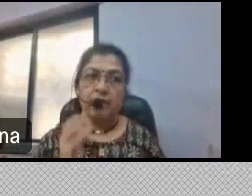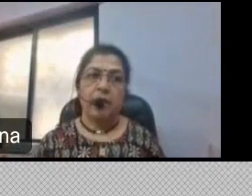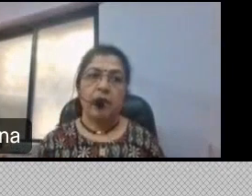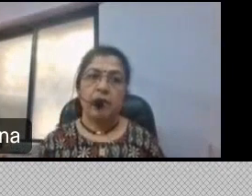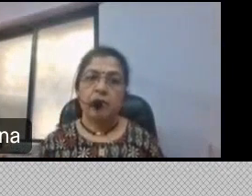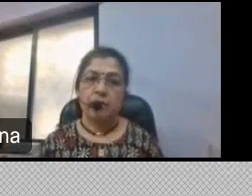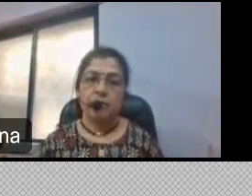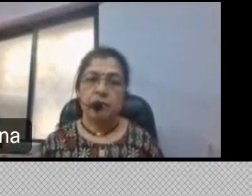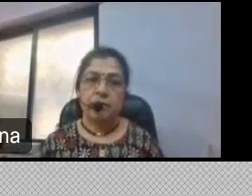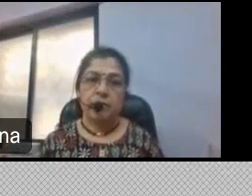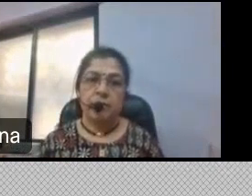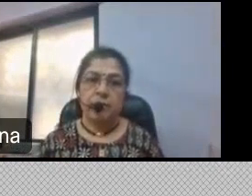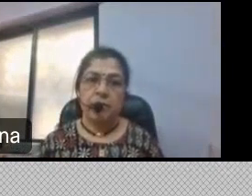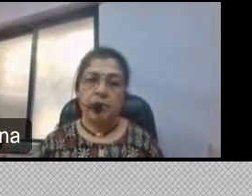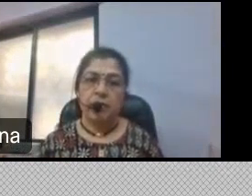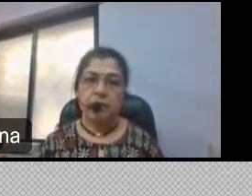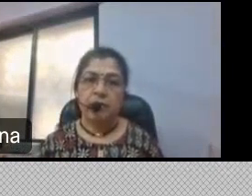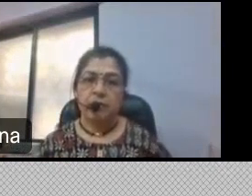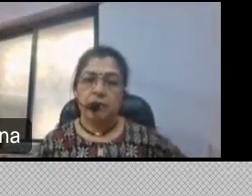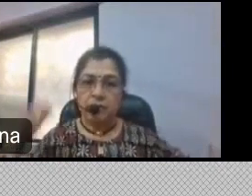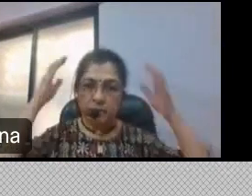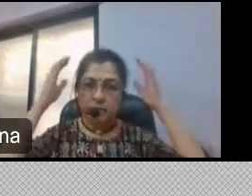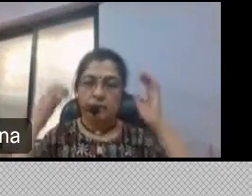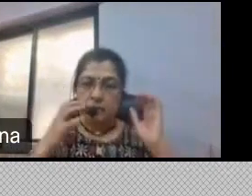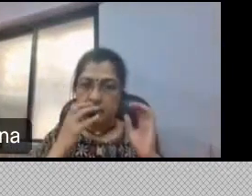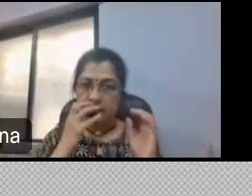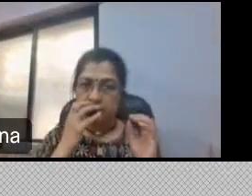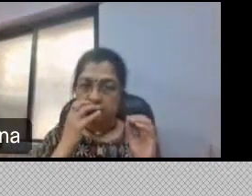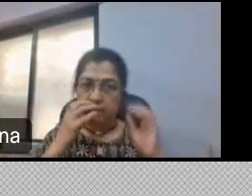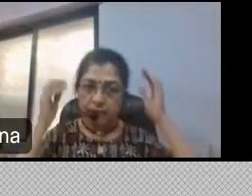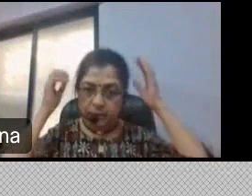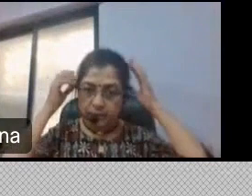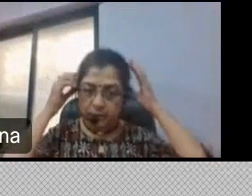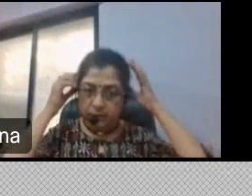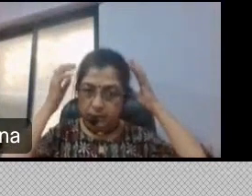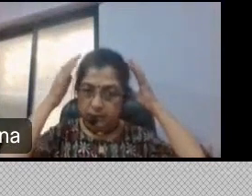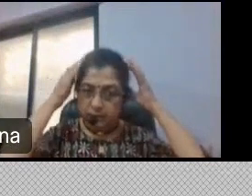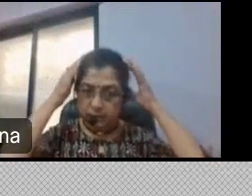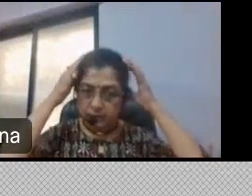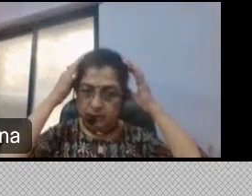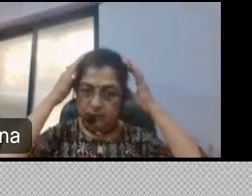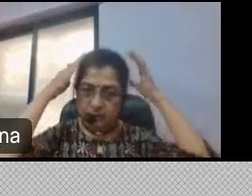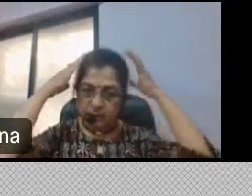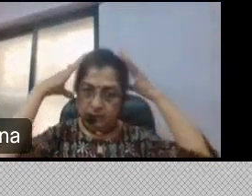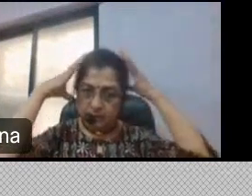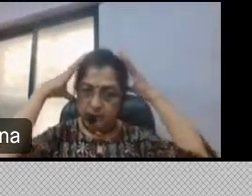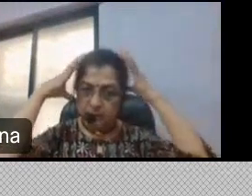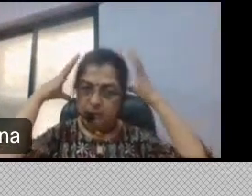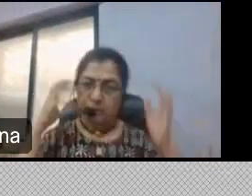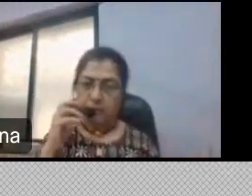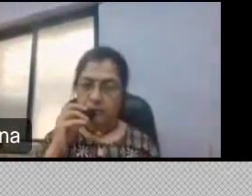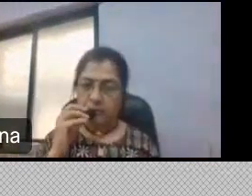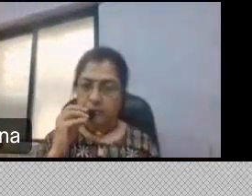as probability of having a baby with Down syndrome, right? So next is what we do. It's also